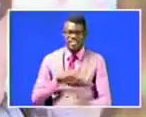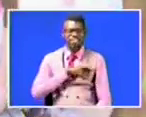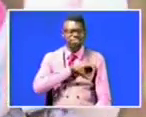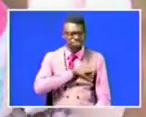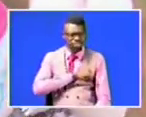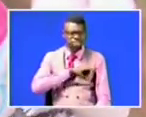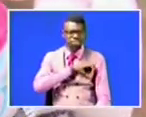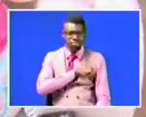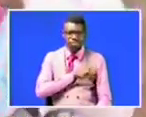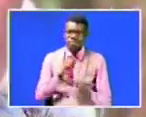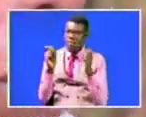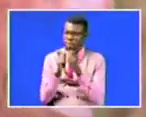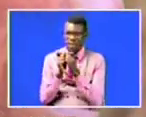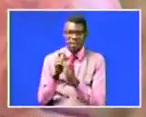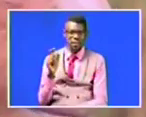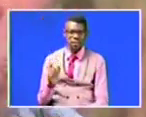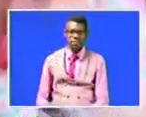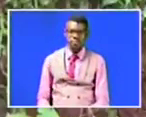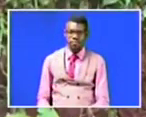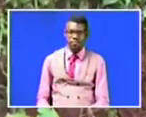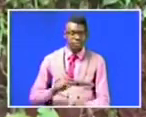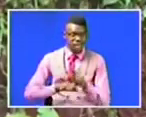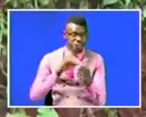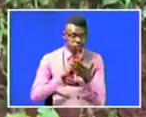pain. Daktari alitufanyia hiyo test,